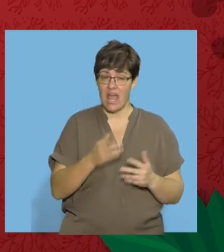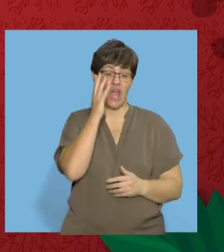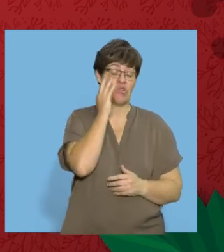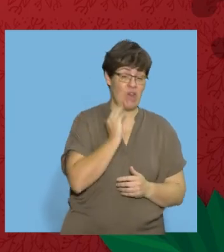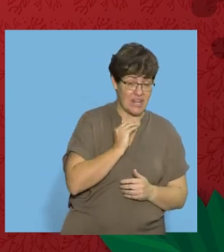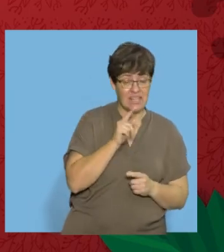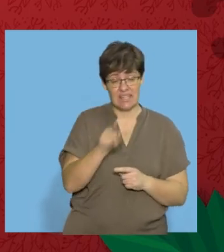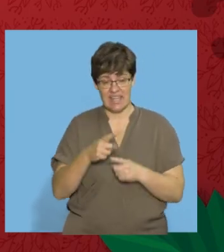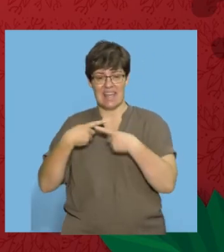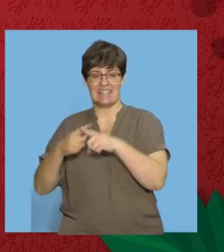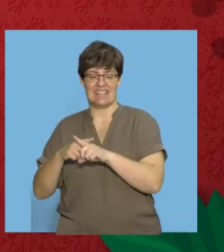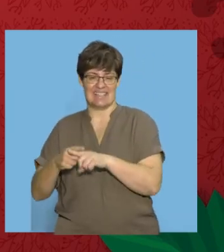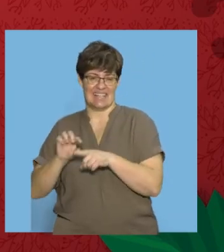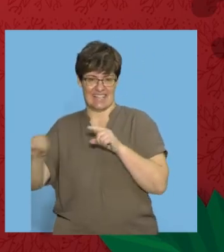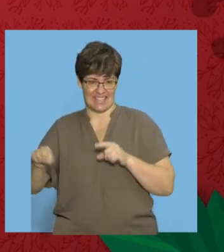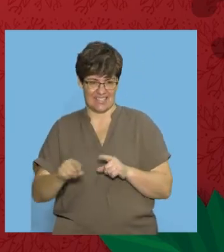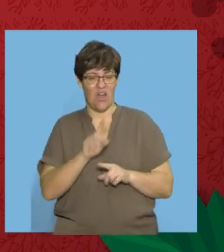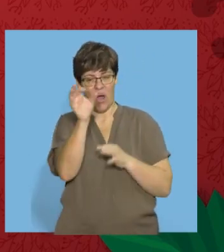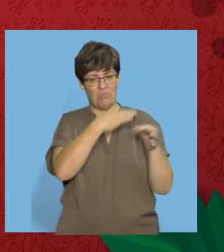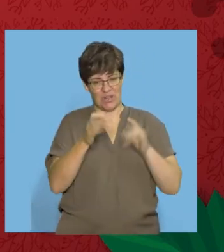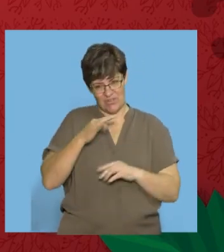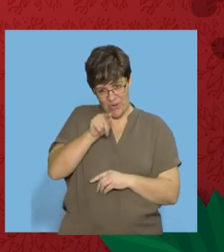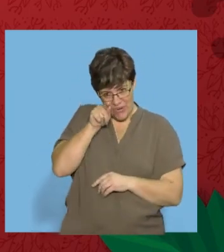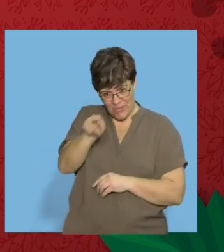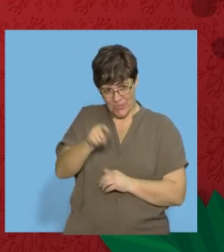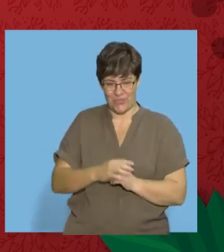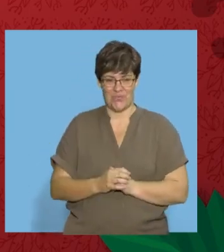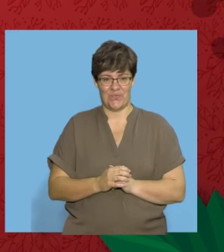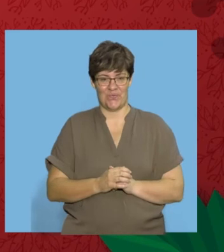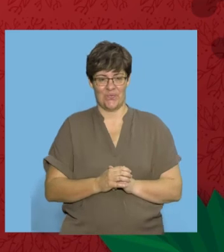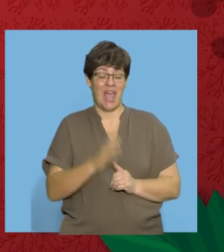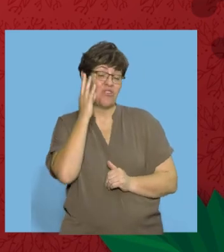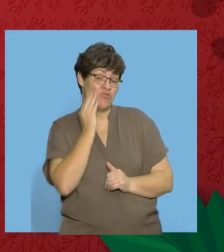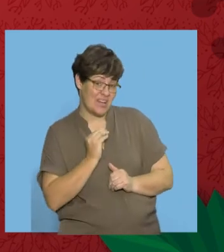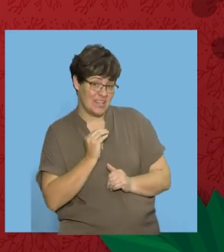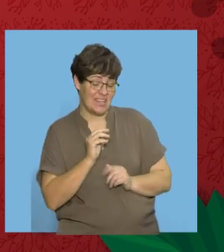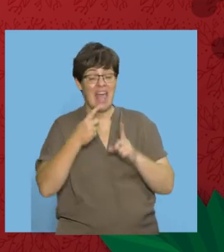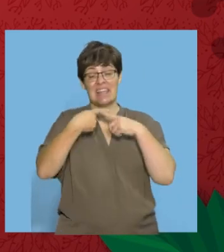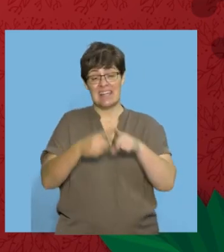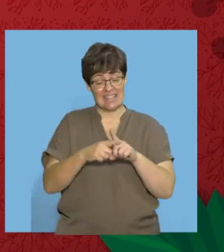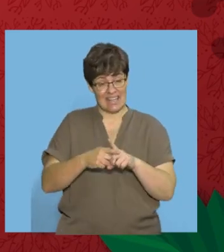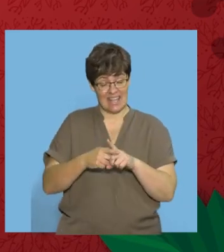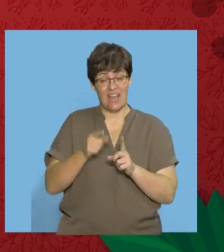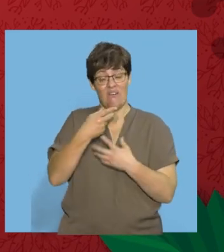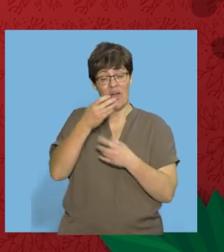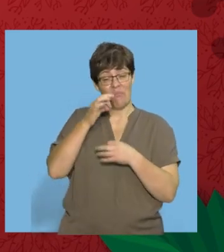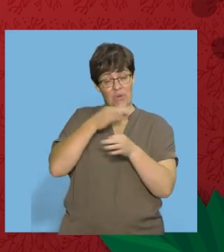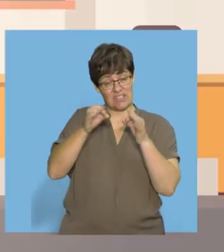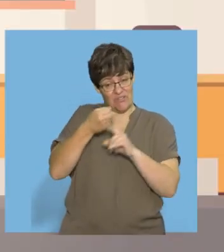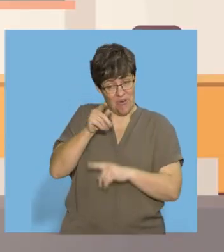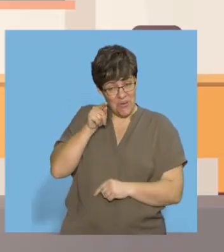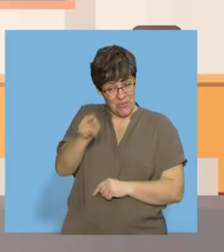knitting needles are a present for you. Granny, the knitting needles are a present for you.